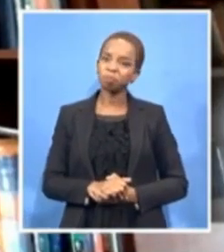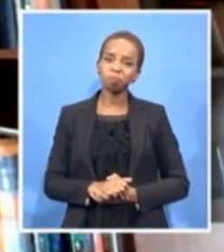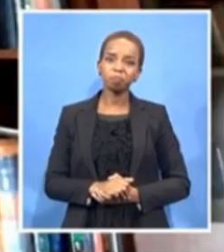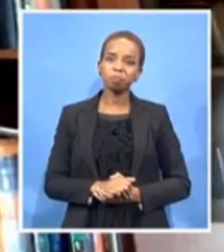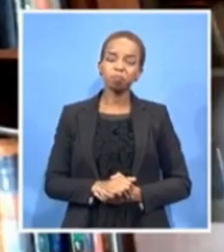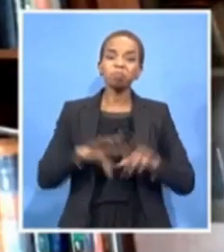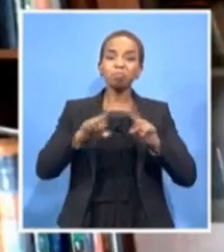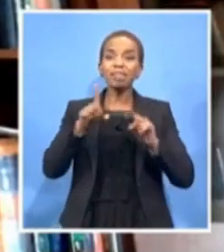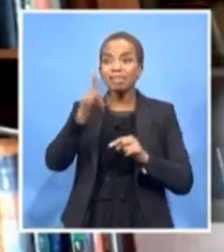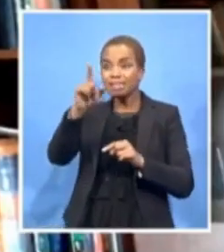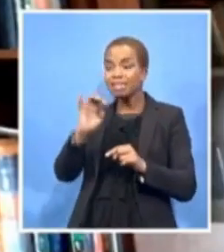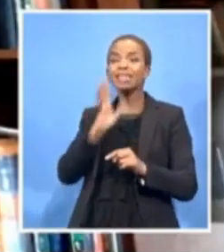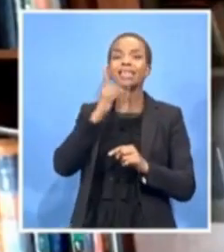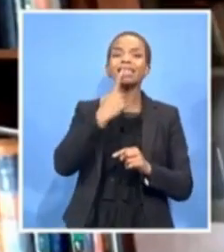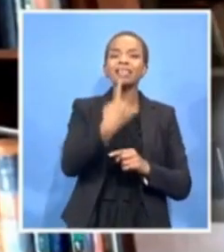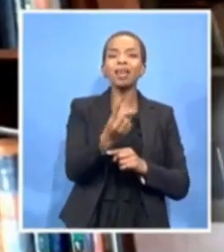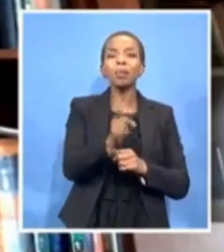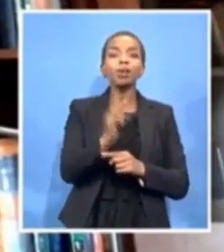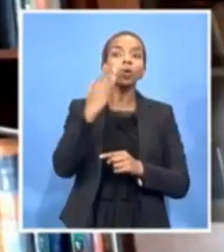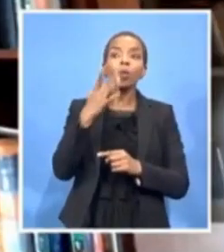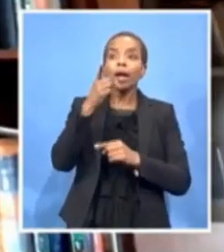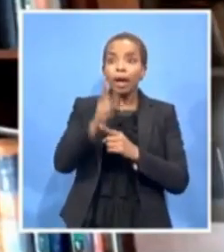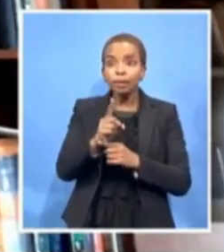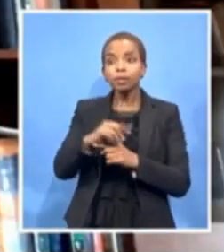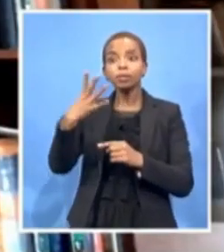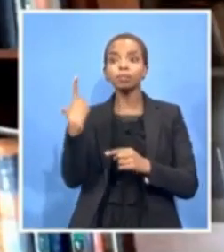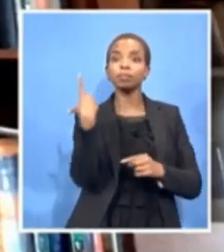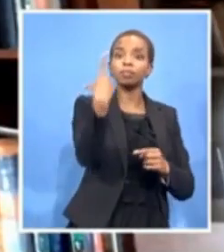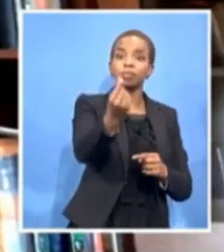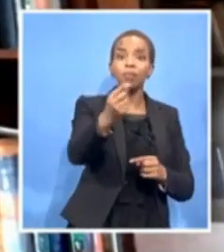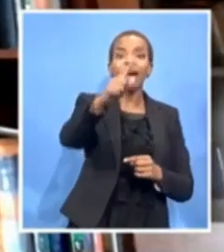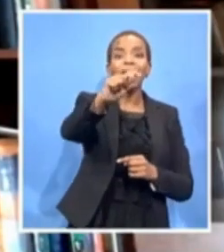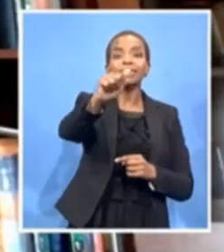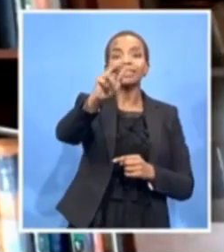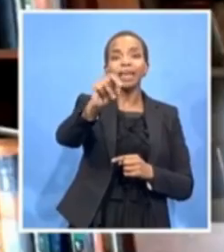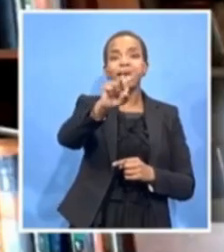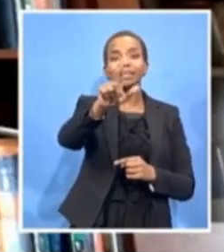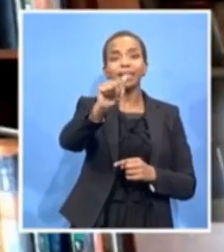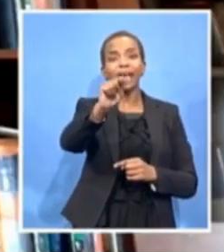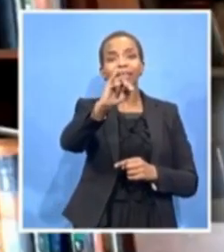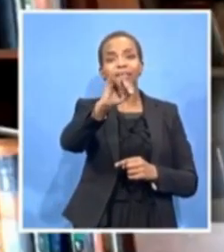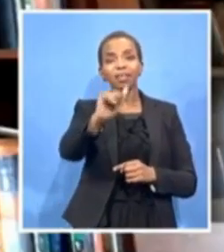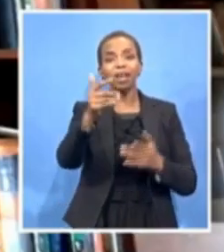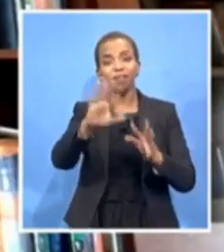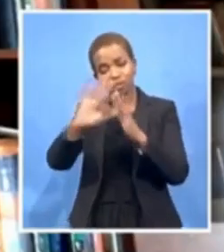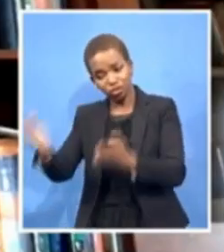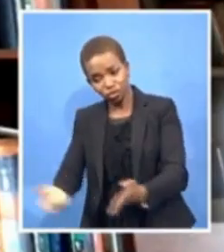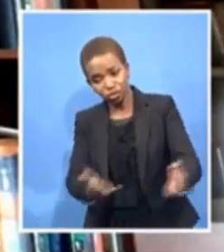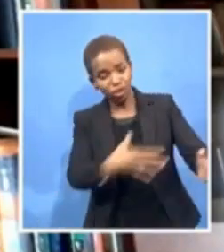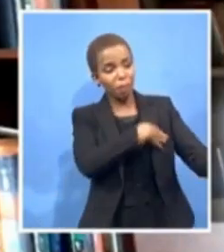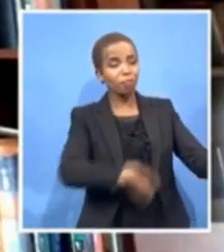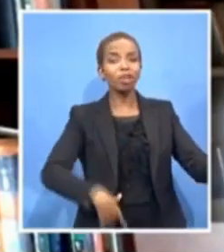of Tanzania, whenever he went out and he was introduced as the president of Tanzania, some in his audience asked, and what